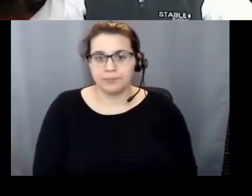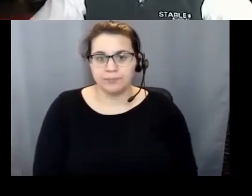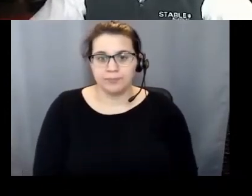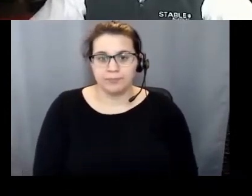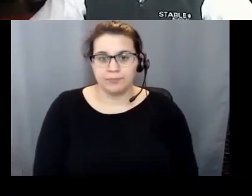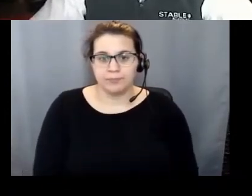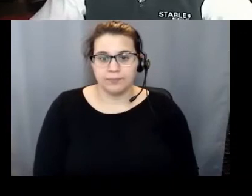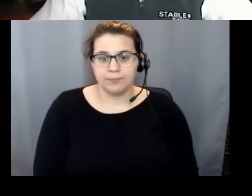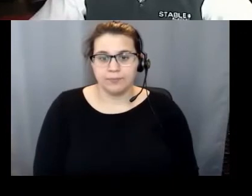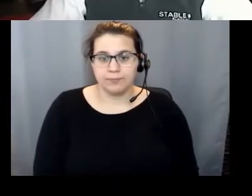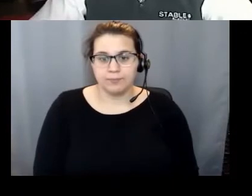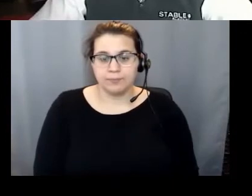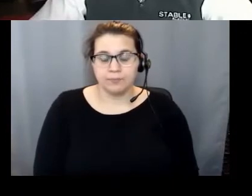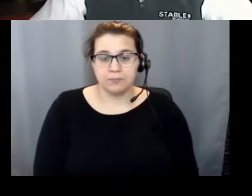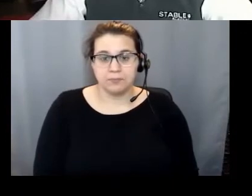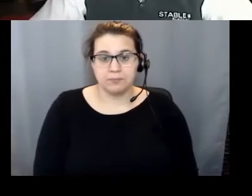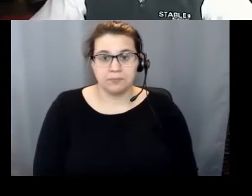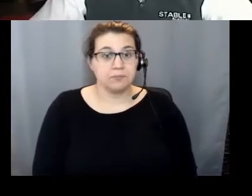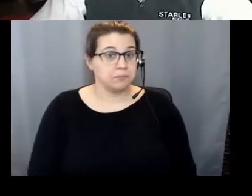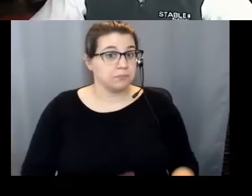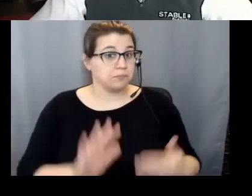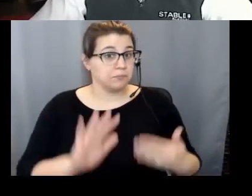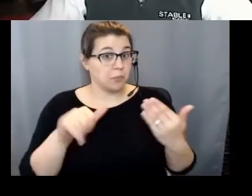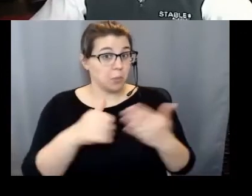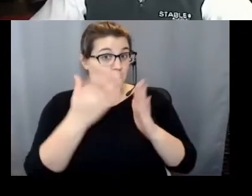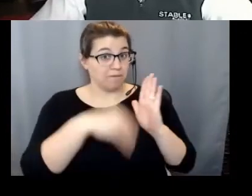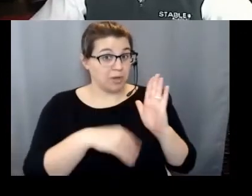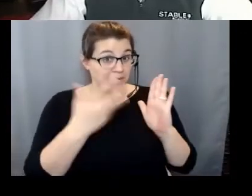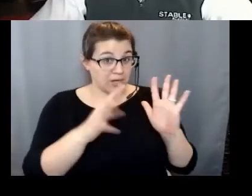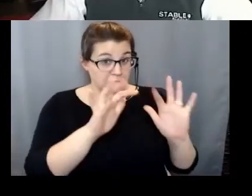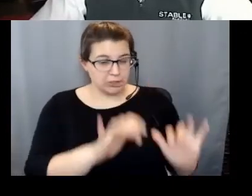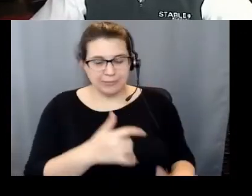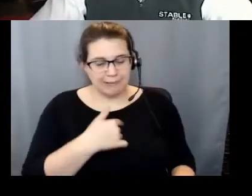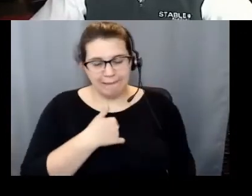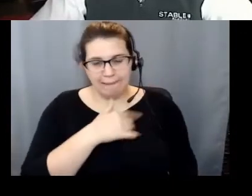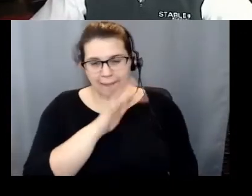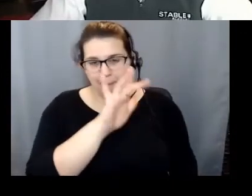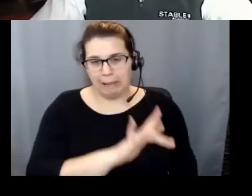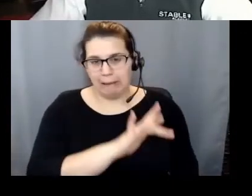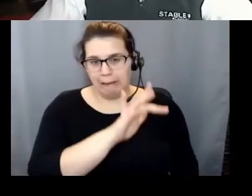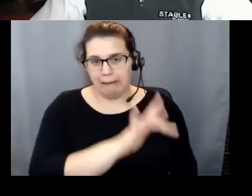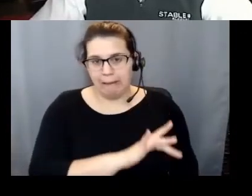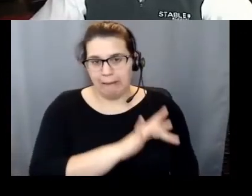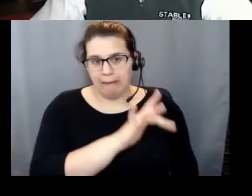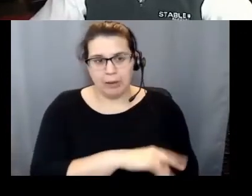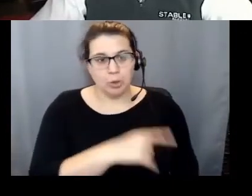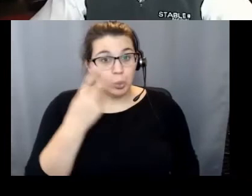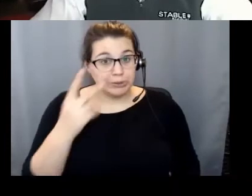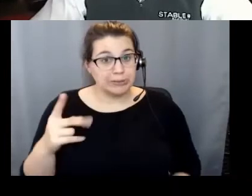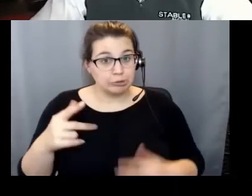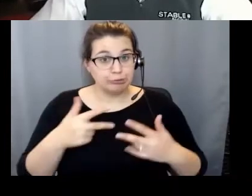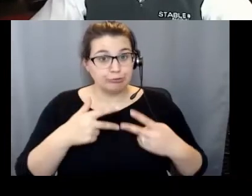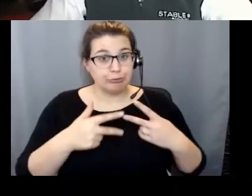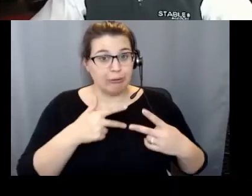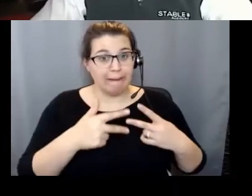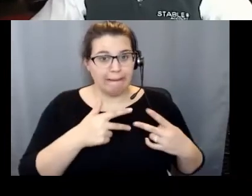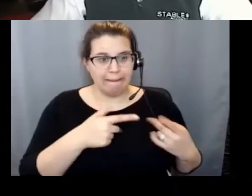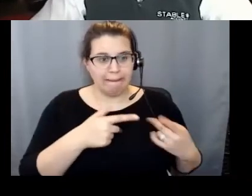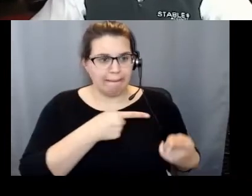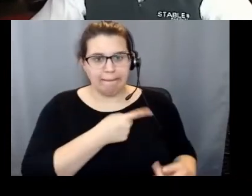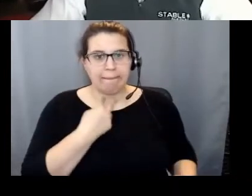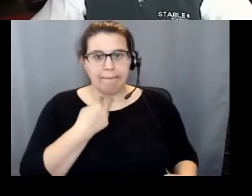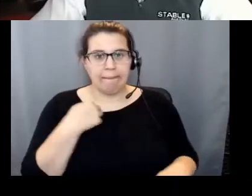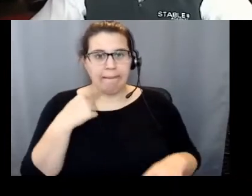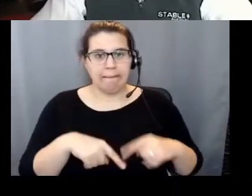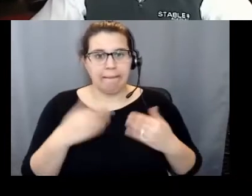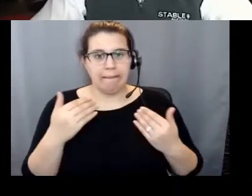that's all filled in, and I didn't fill it in on this example, so you can see an example of the grade box here. It won't let me pass